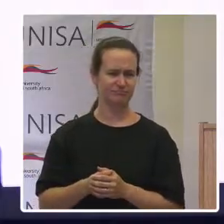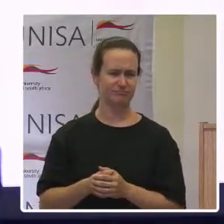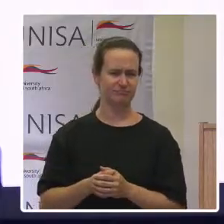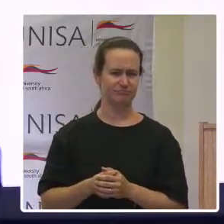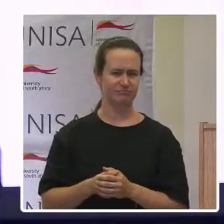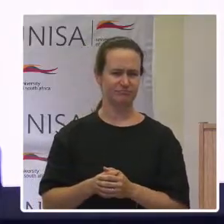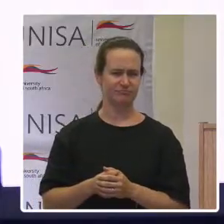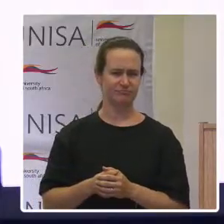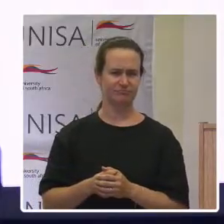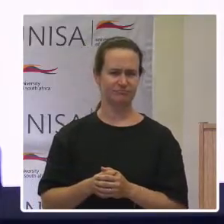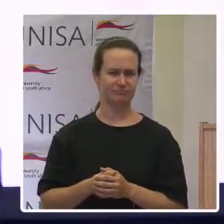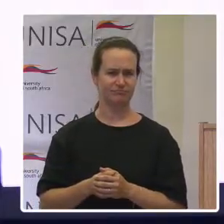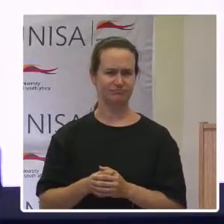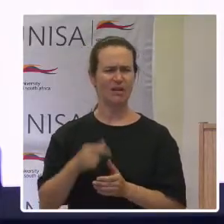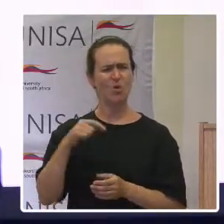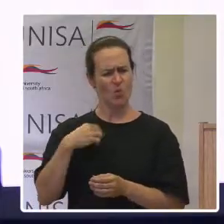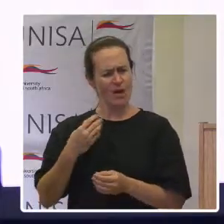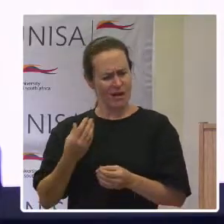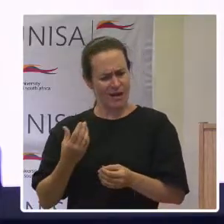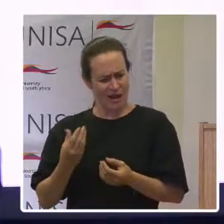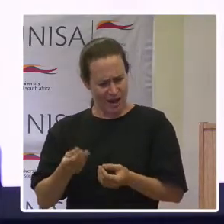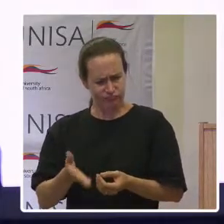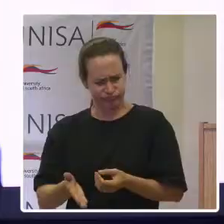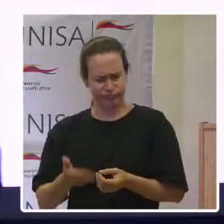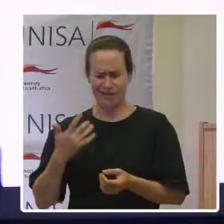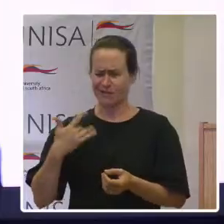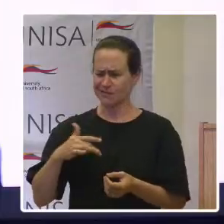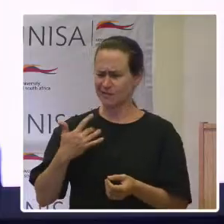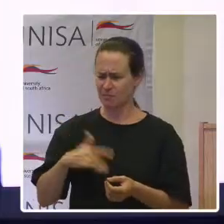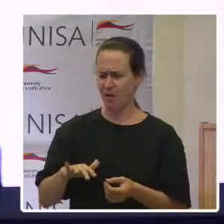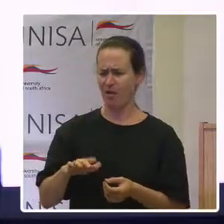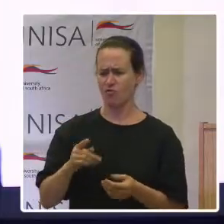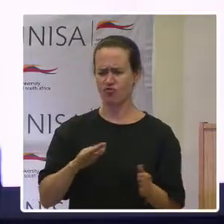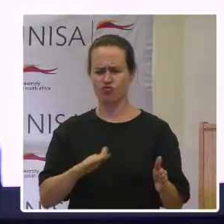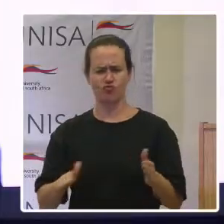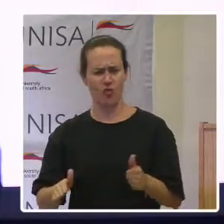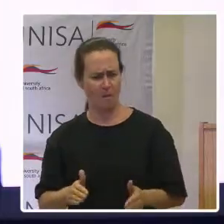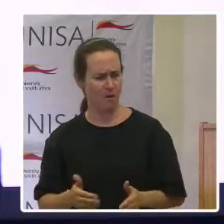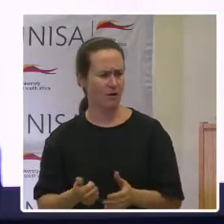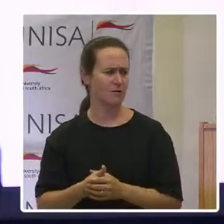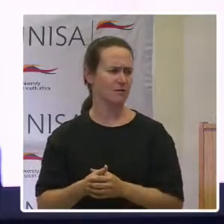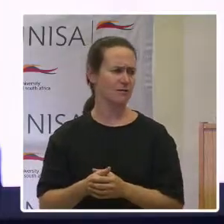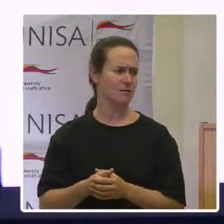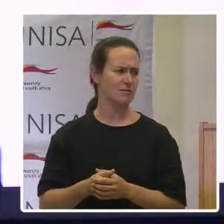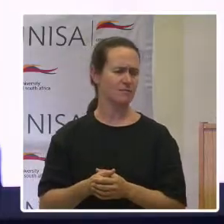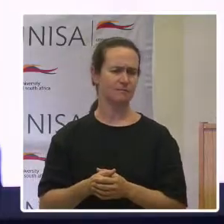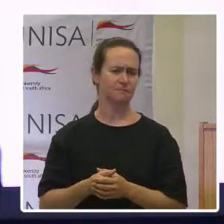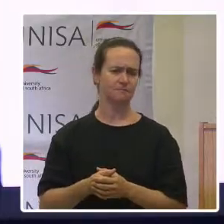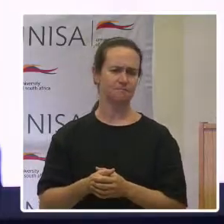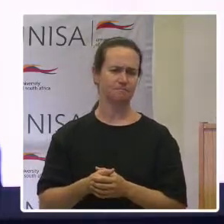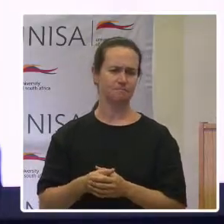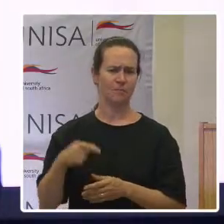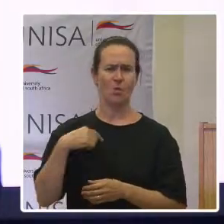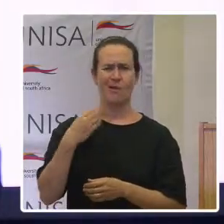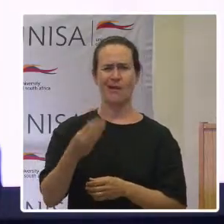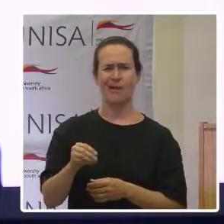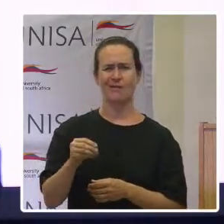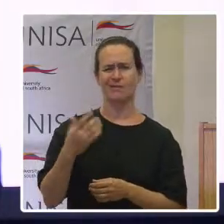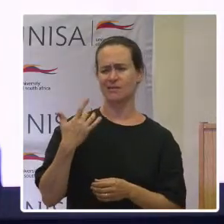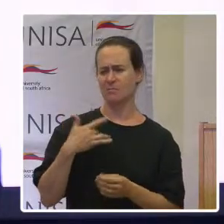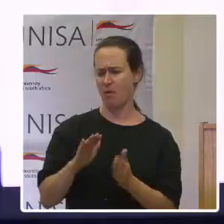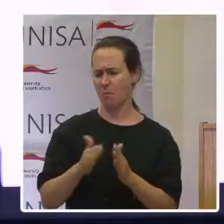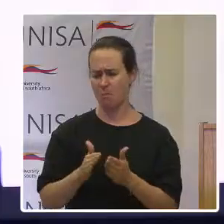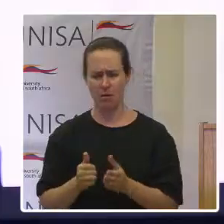we are having smart. We have the robots right at the moment. We've got smart